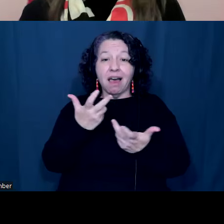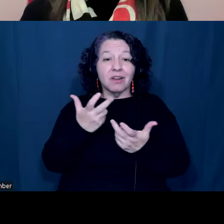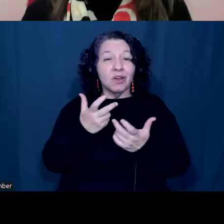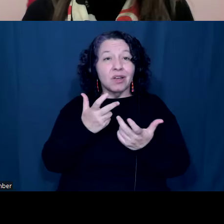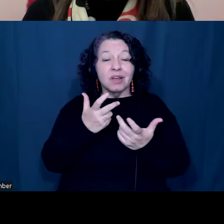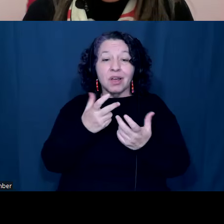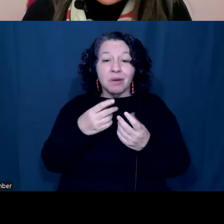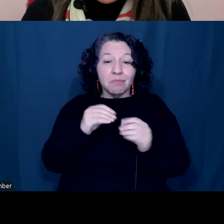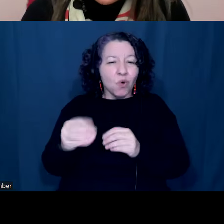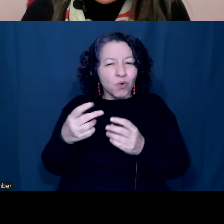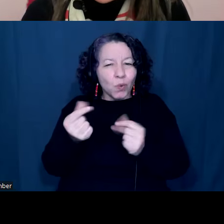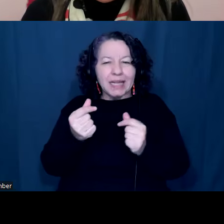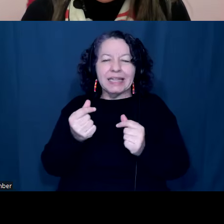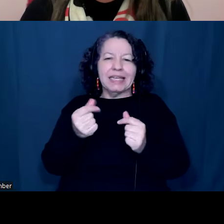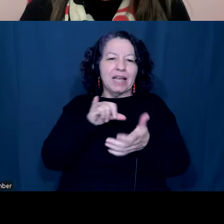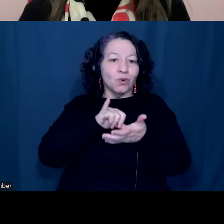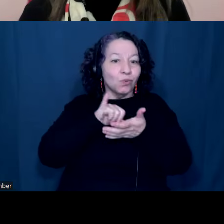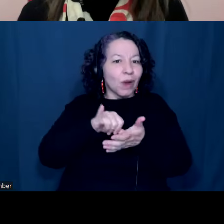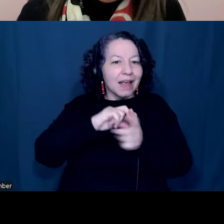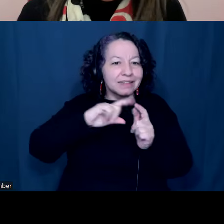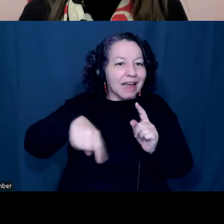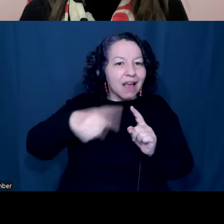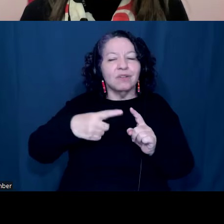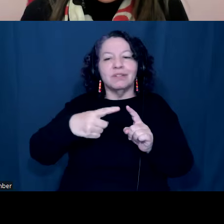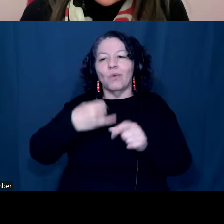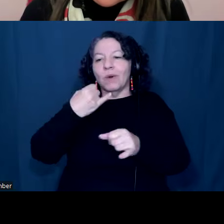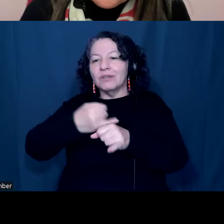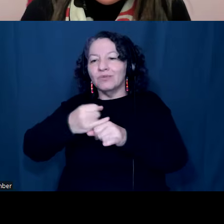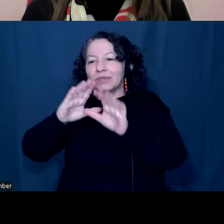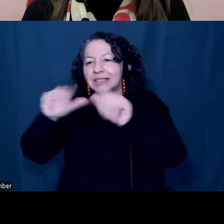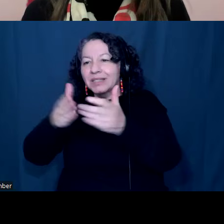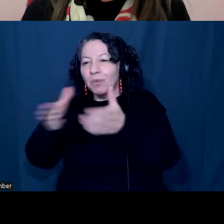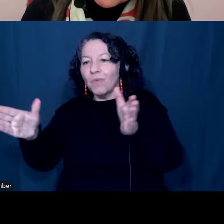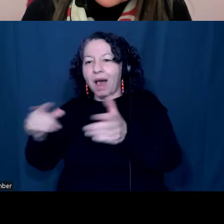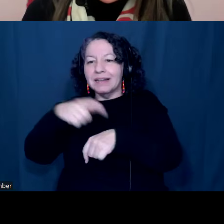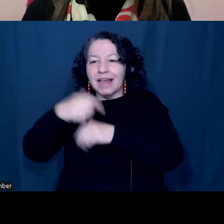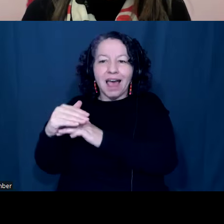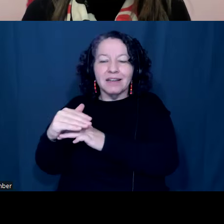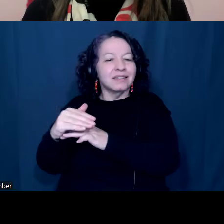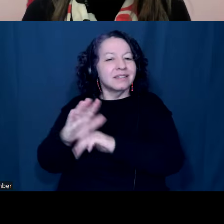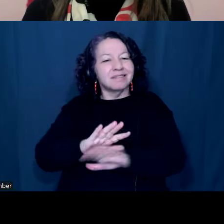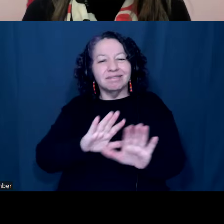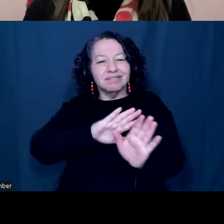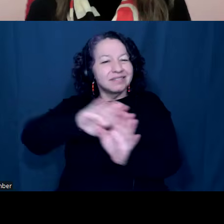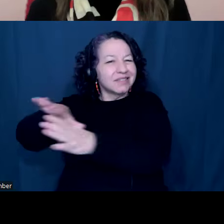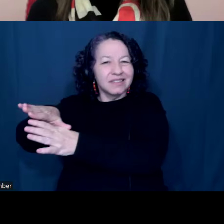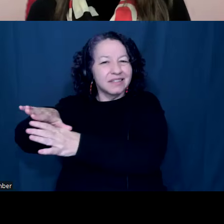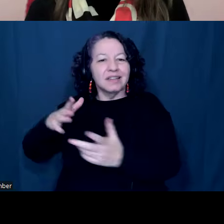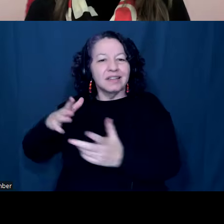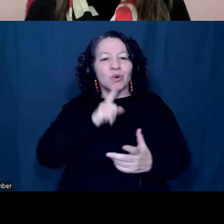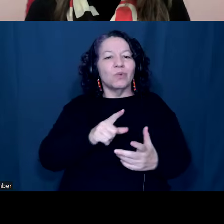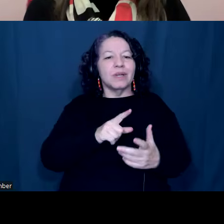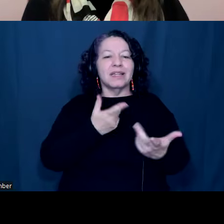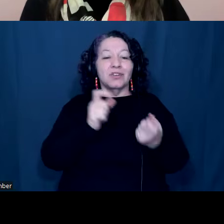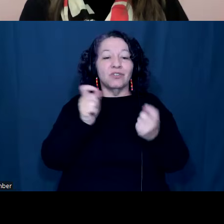or institutional deadlines. It moves at the speed of trust. I'm going to say that